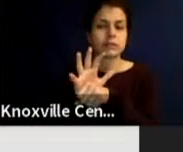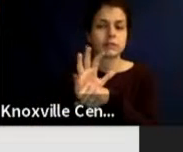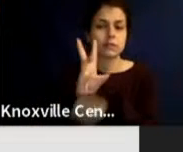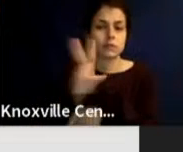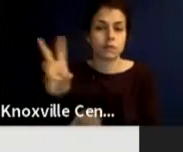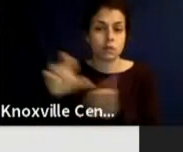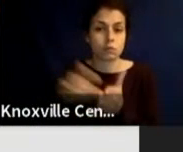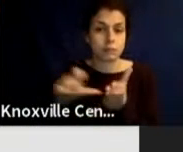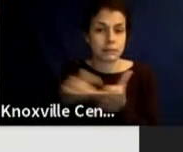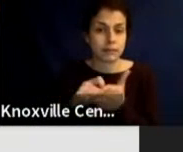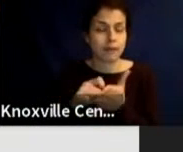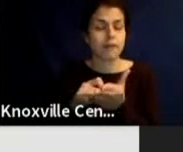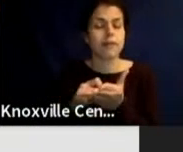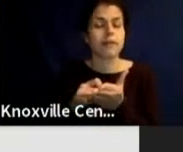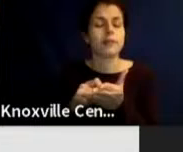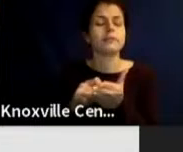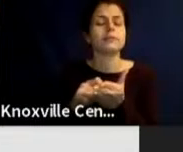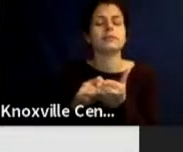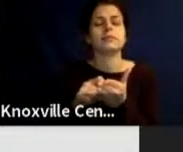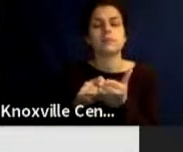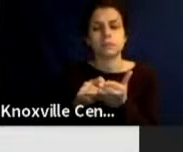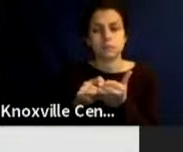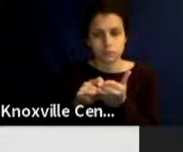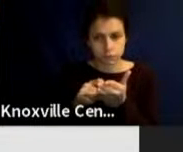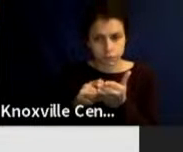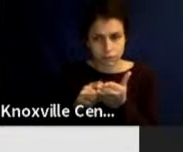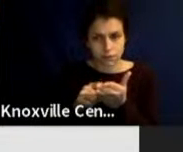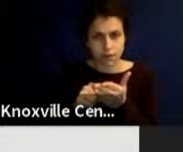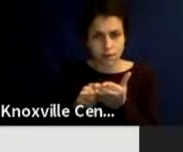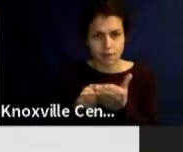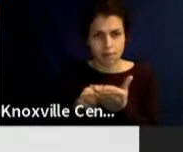website on this date